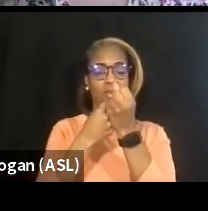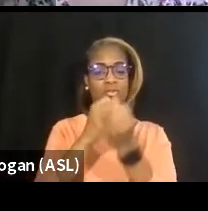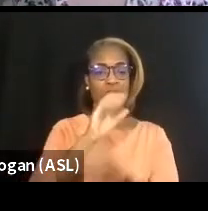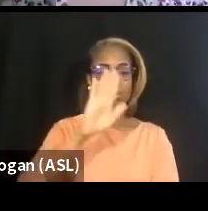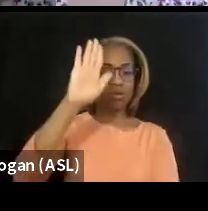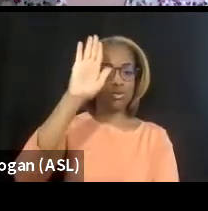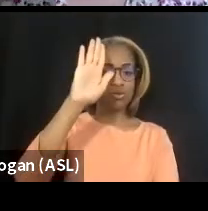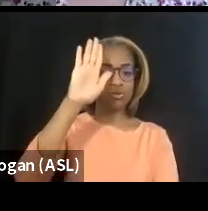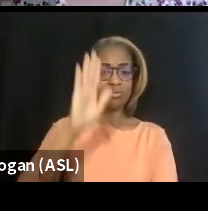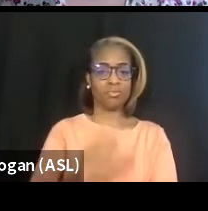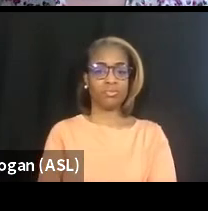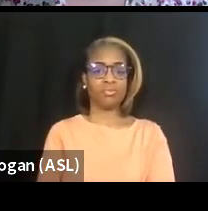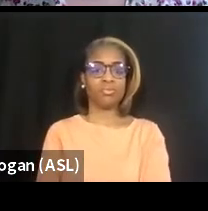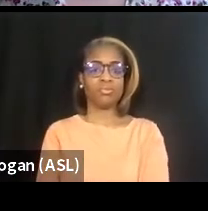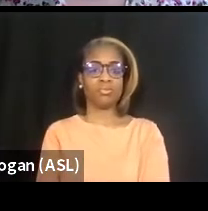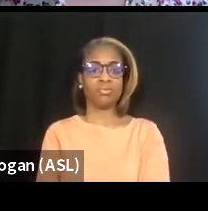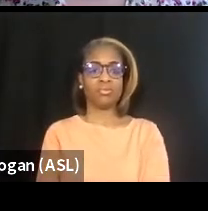hand.